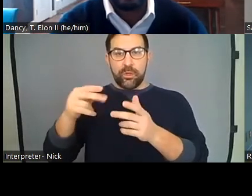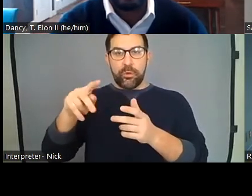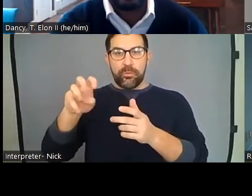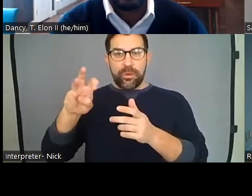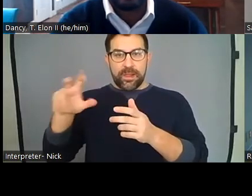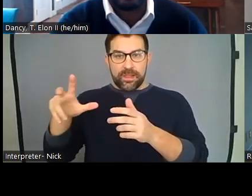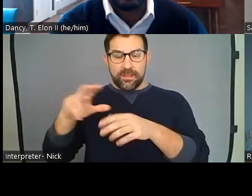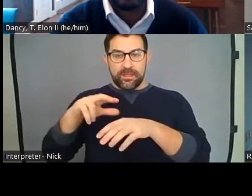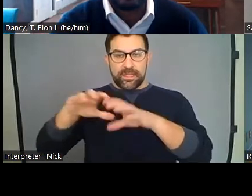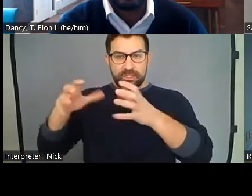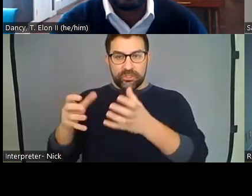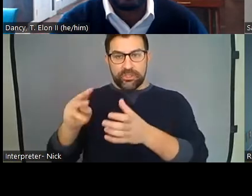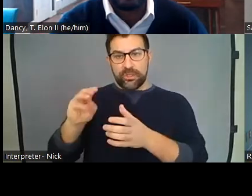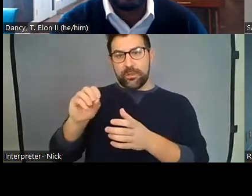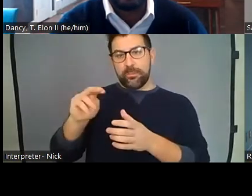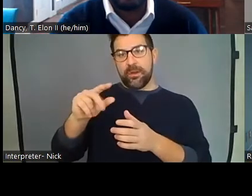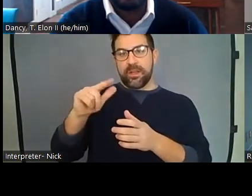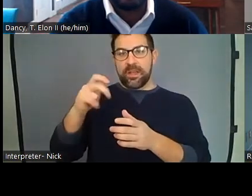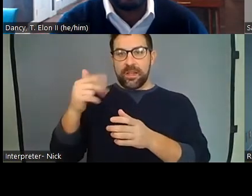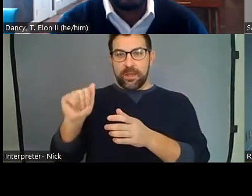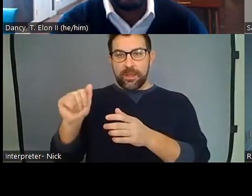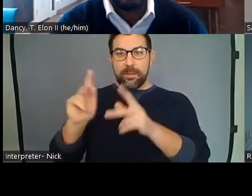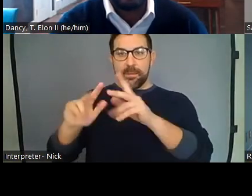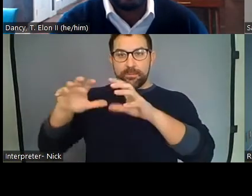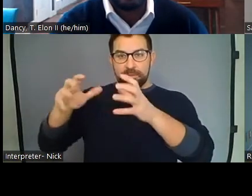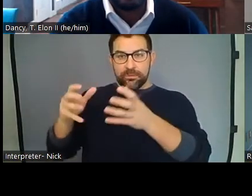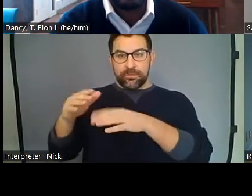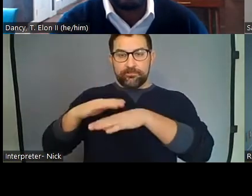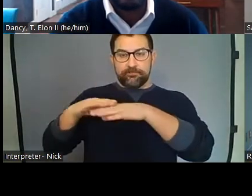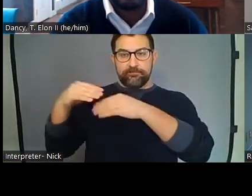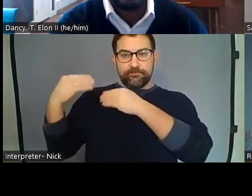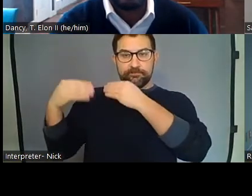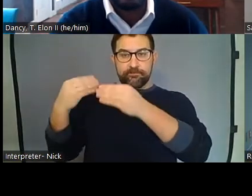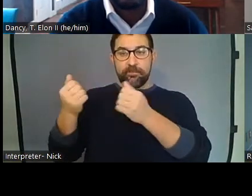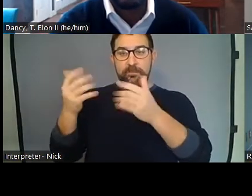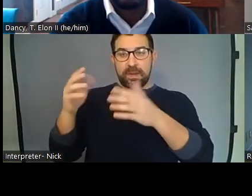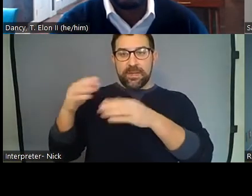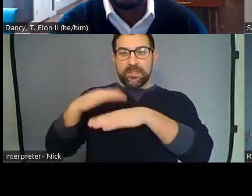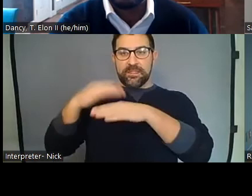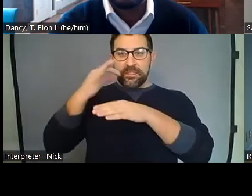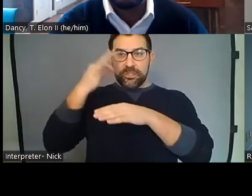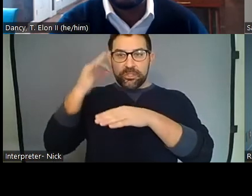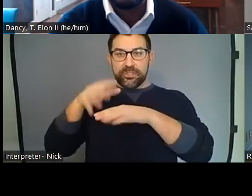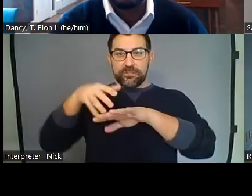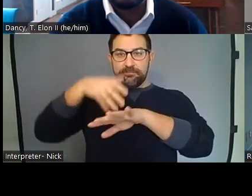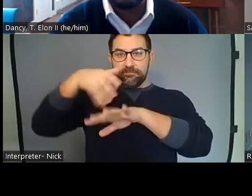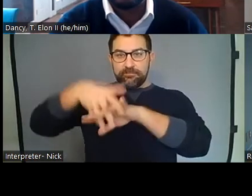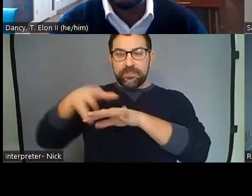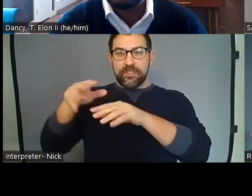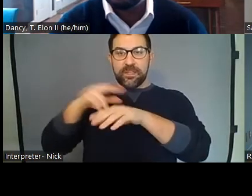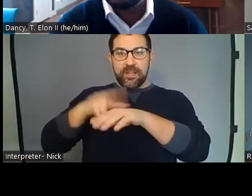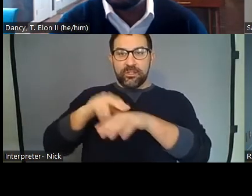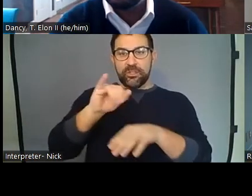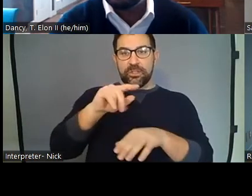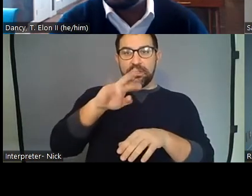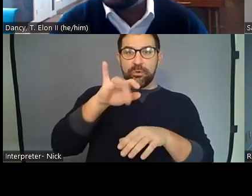and the Monongahela peoples, and shared over time by many Indigenous nations, including the Delaware, Iroquois,